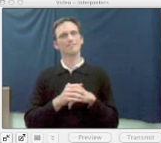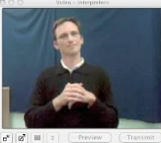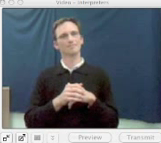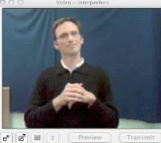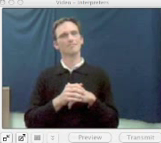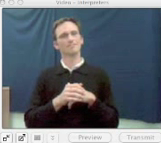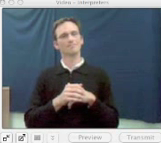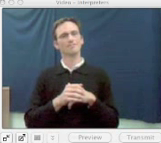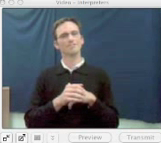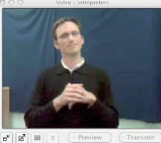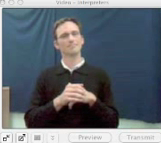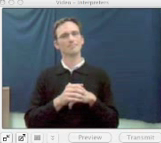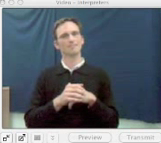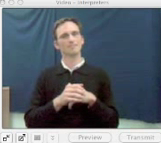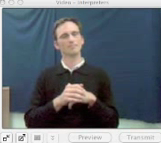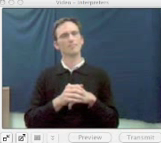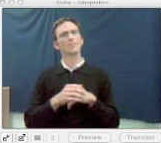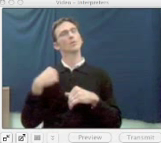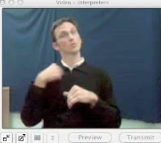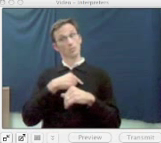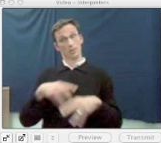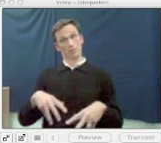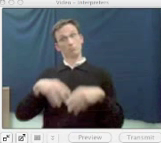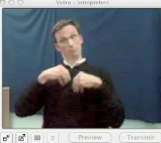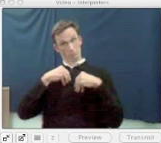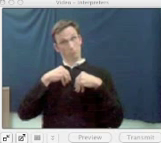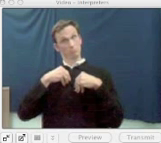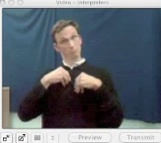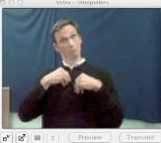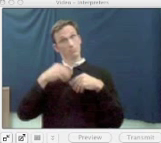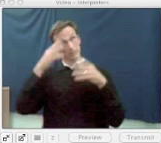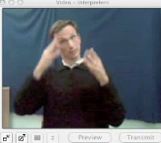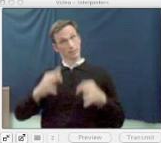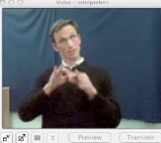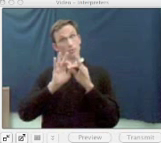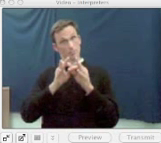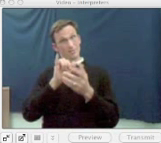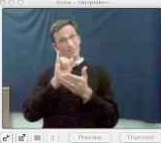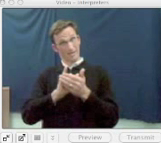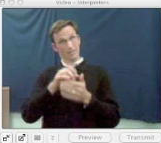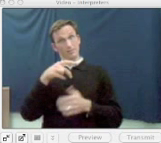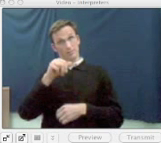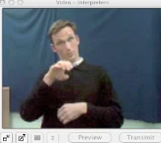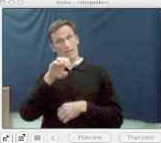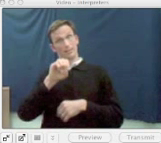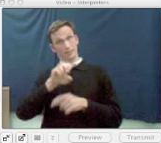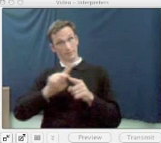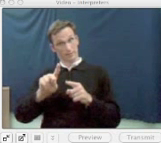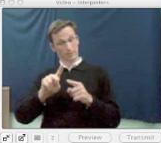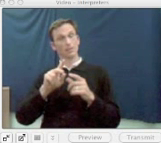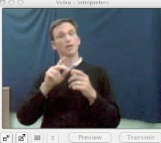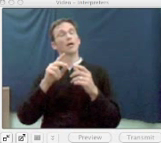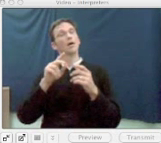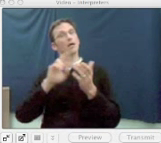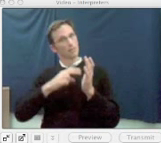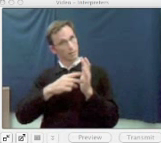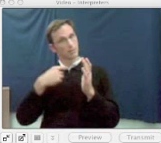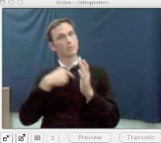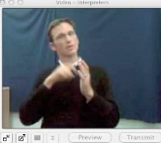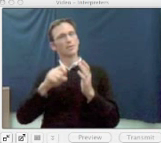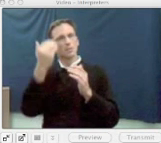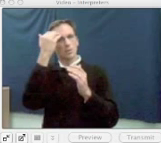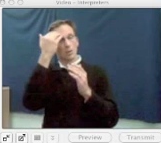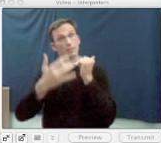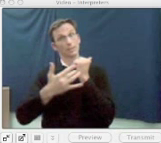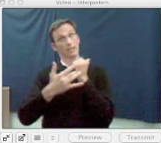To embrace interpreting as a practice profession is to suggest that the issue of technical skills